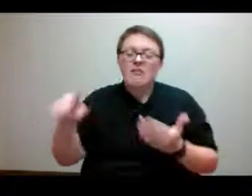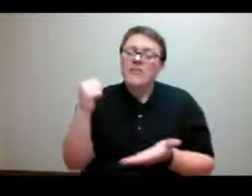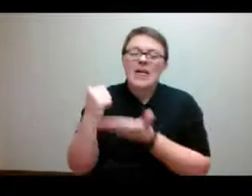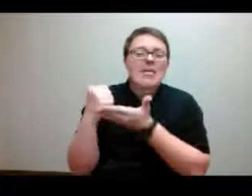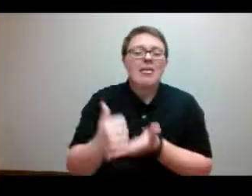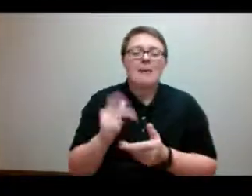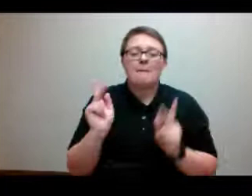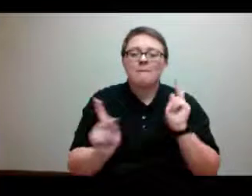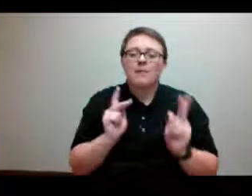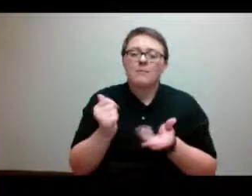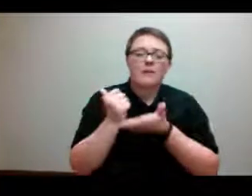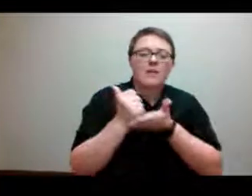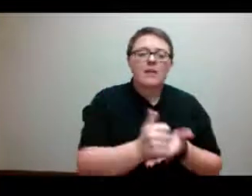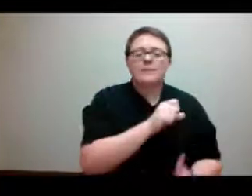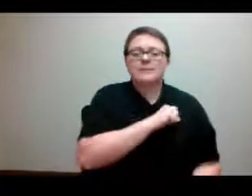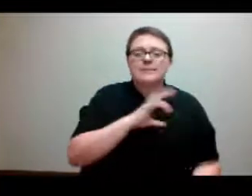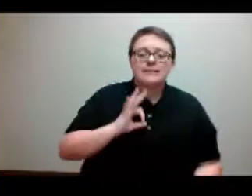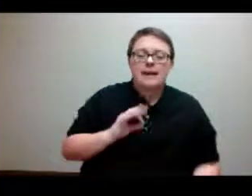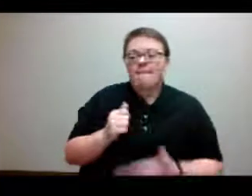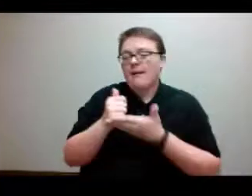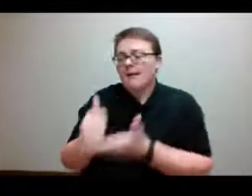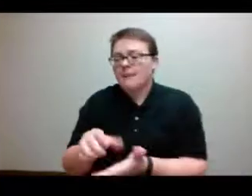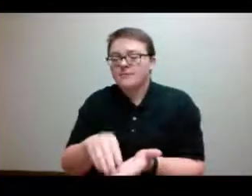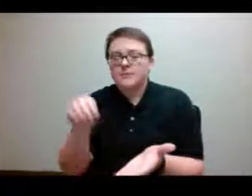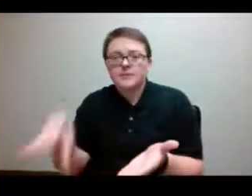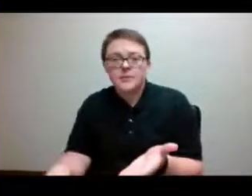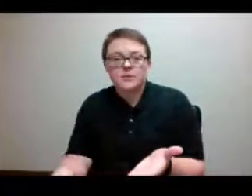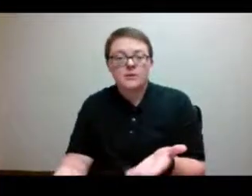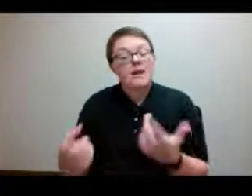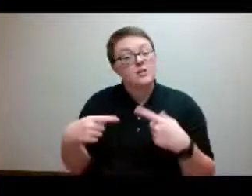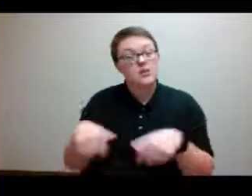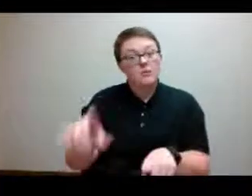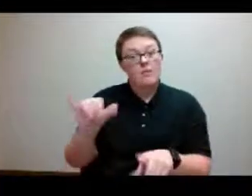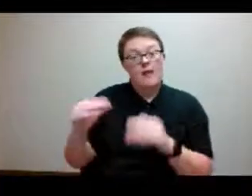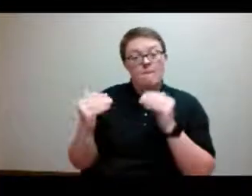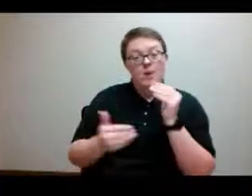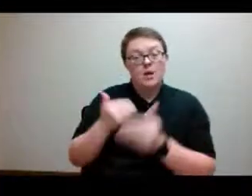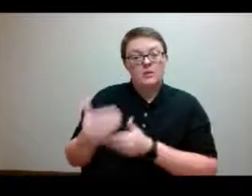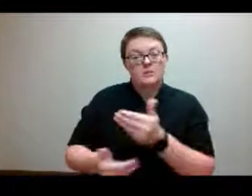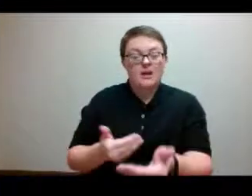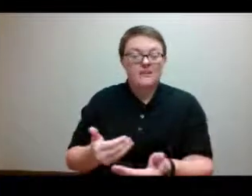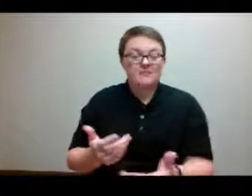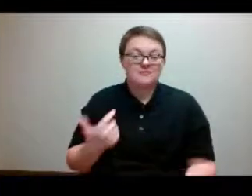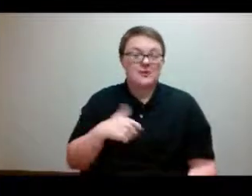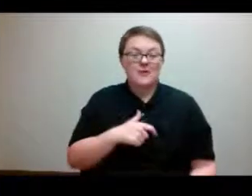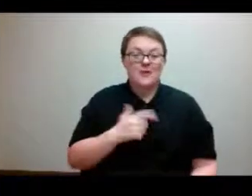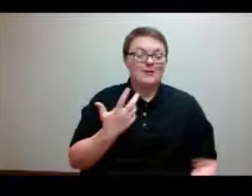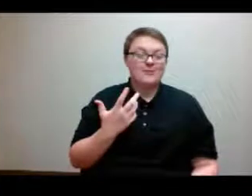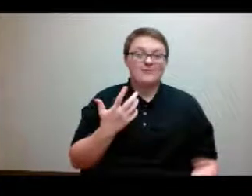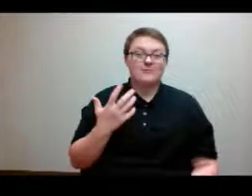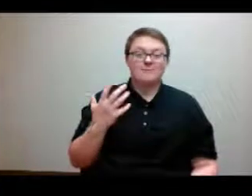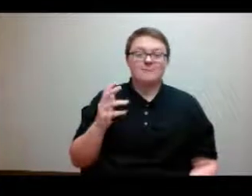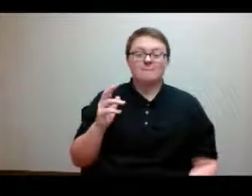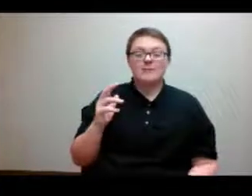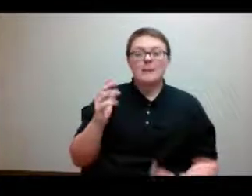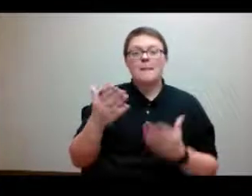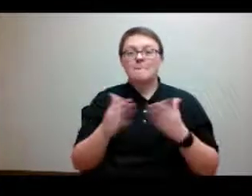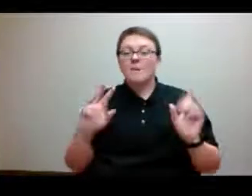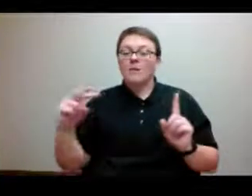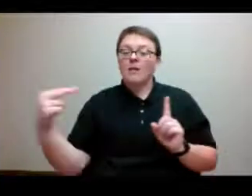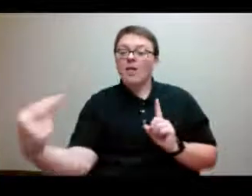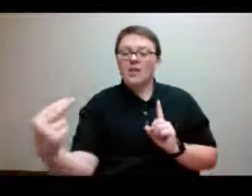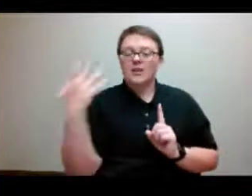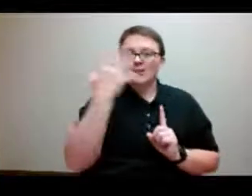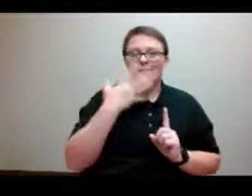helped staff, they helped students, and in the process, just made us look great, and we really appreciate them. And by the